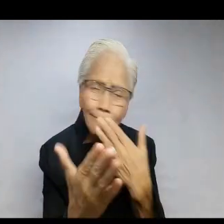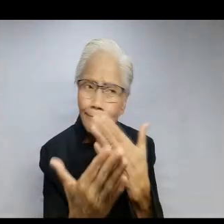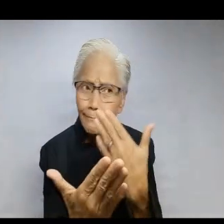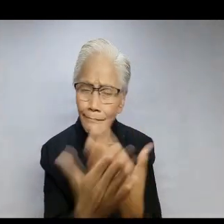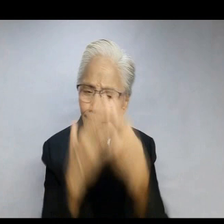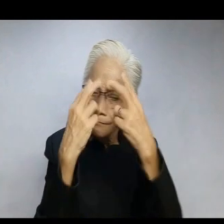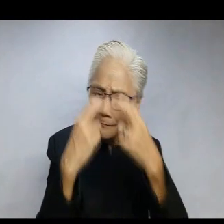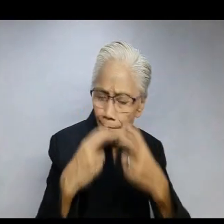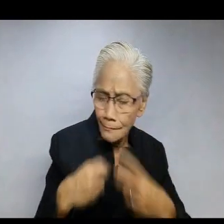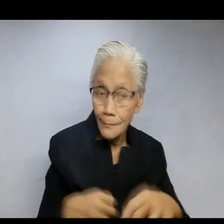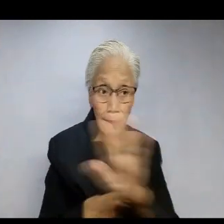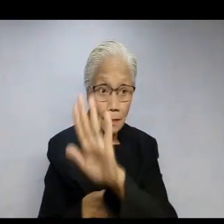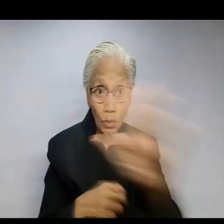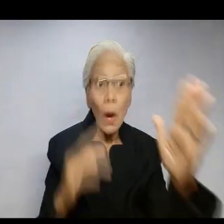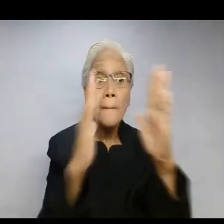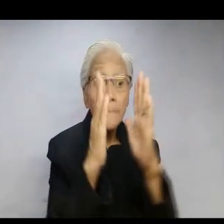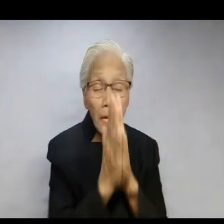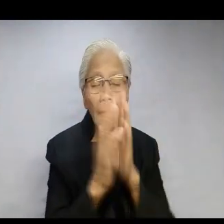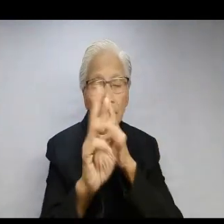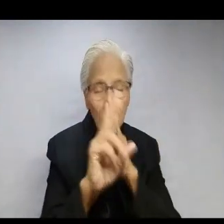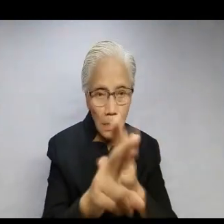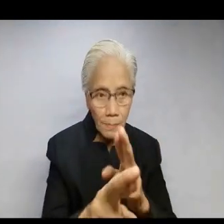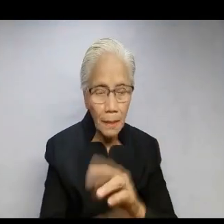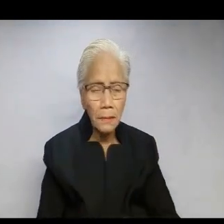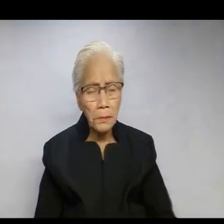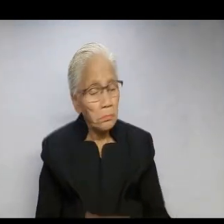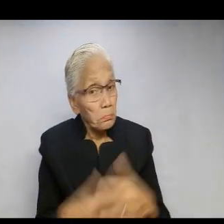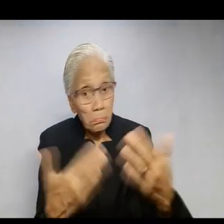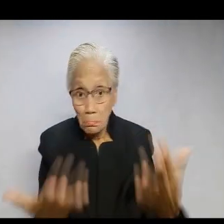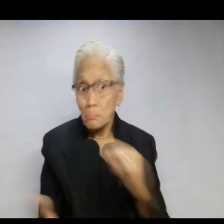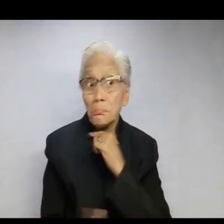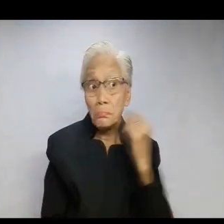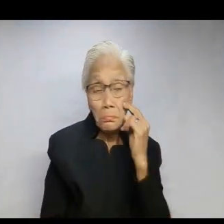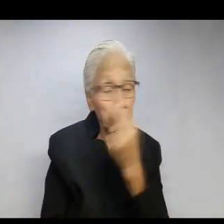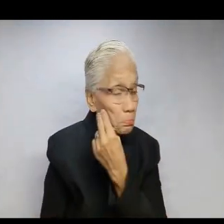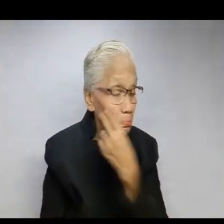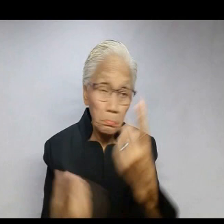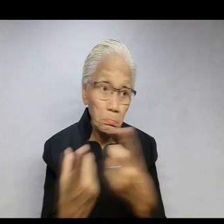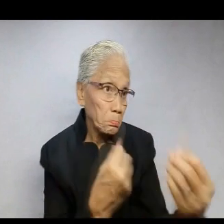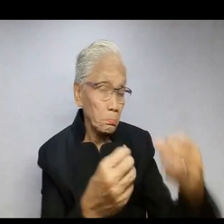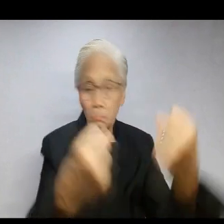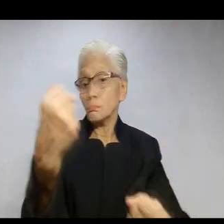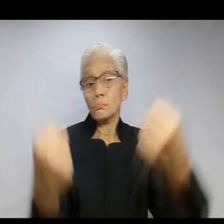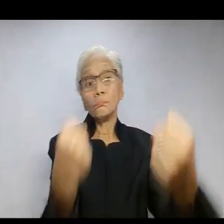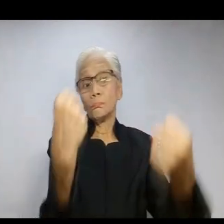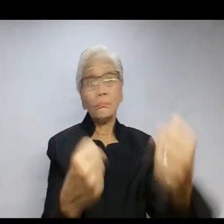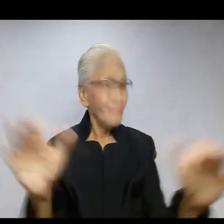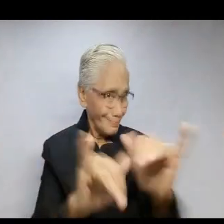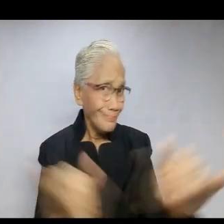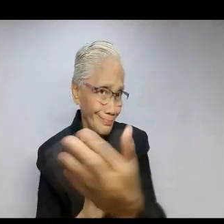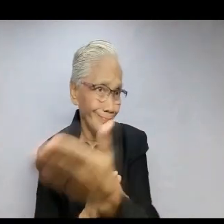honest-to-goodness self-assessment is already your prayer response. I do mine while